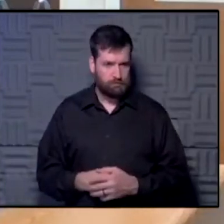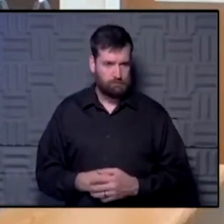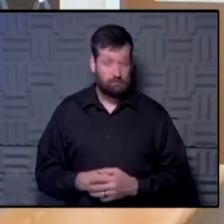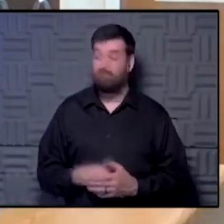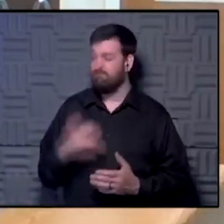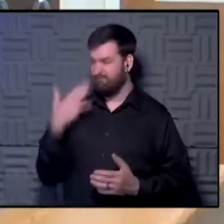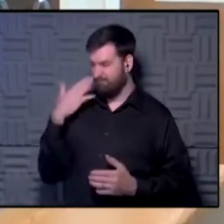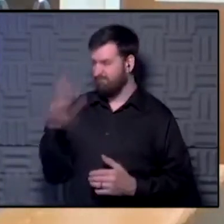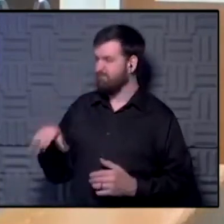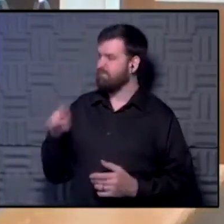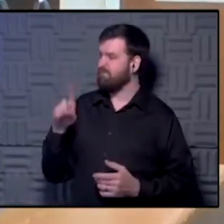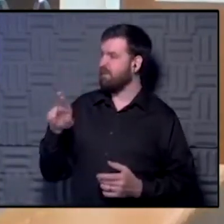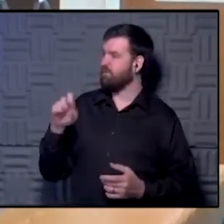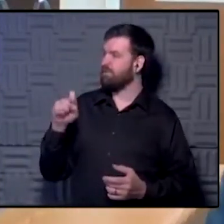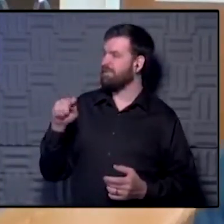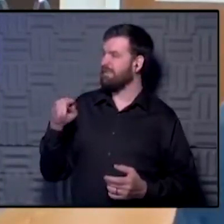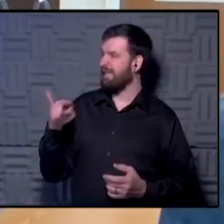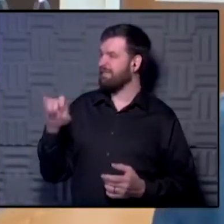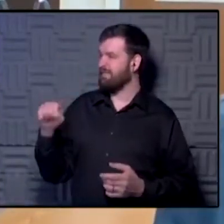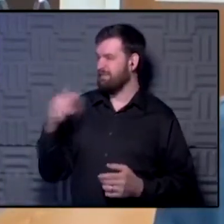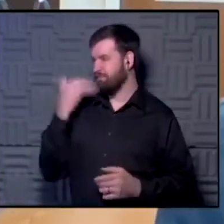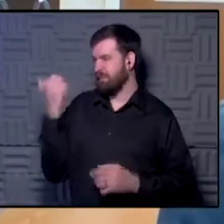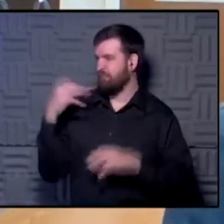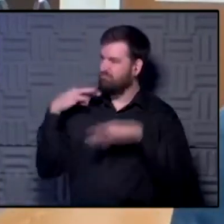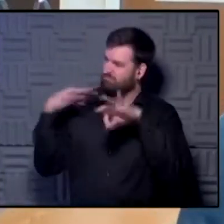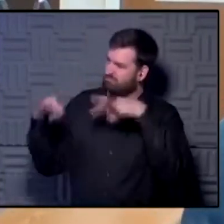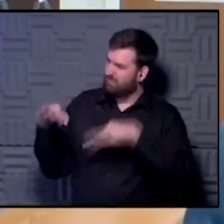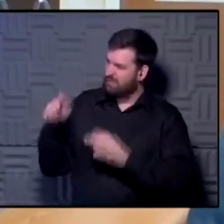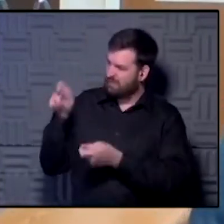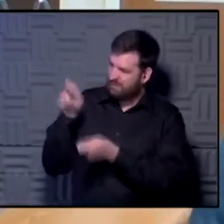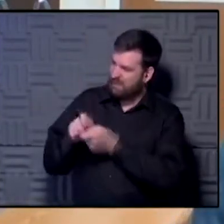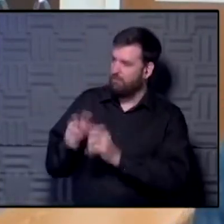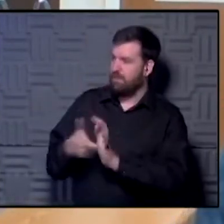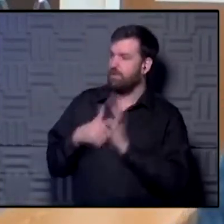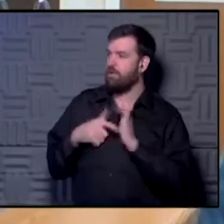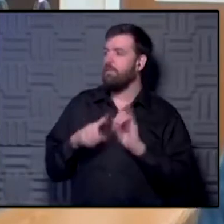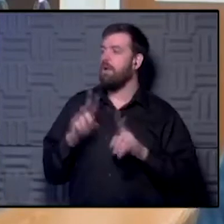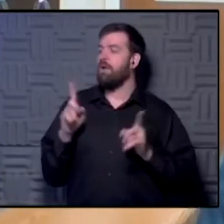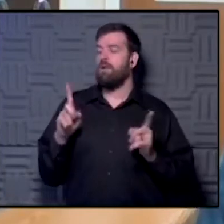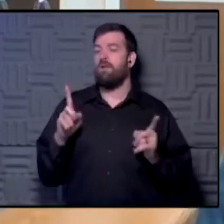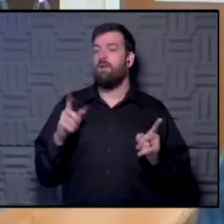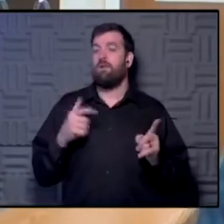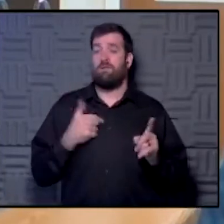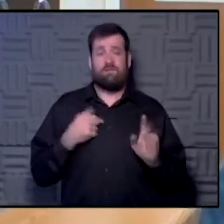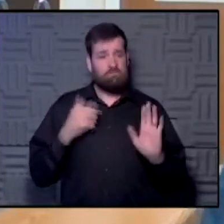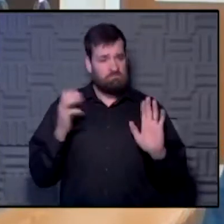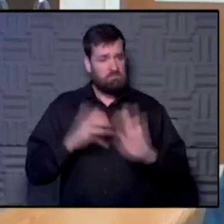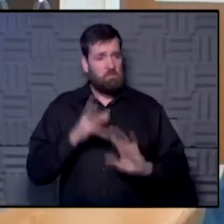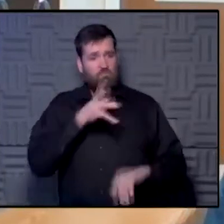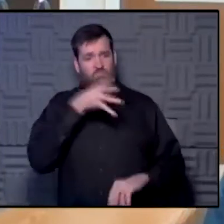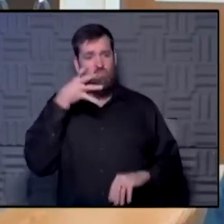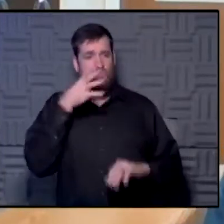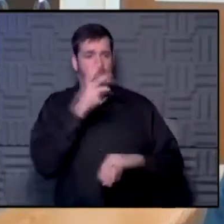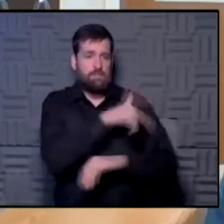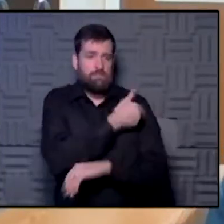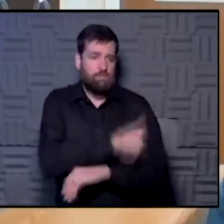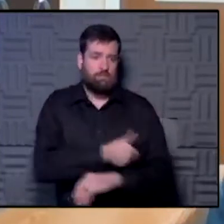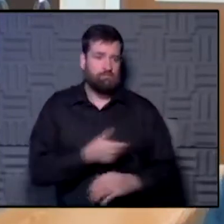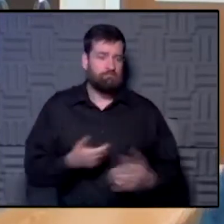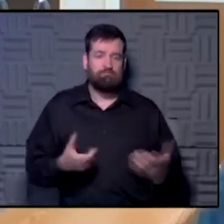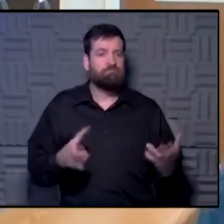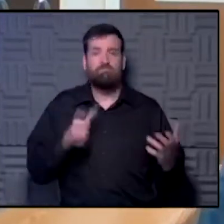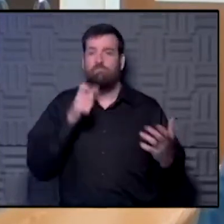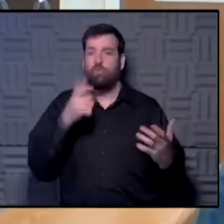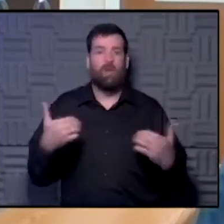Dr. Stites could probably tell you more exactly what the criteria is. But if we are a small rural hospital, we don't have a